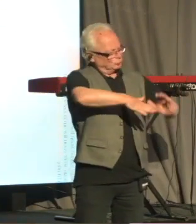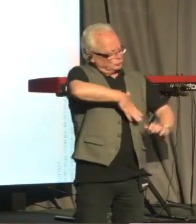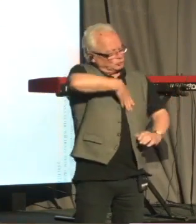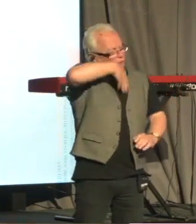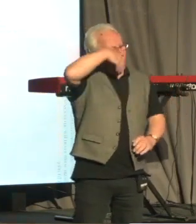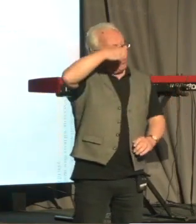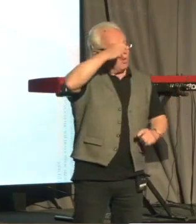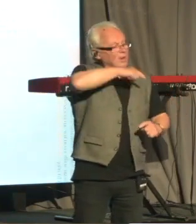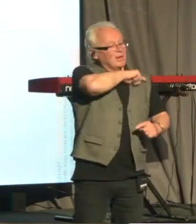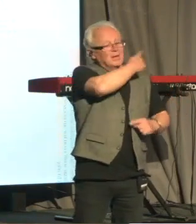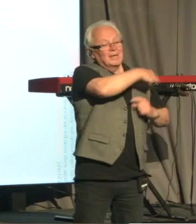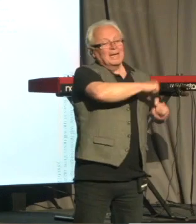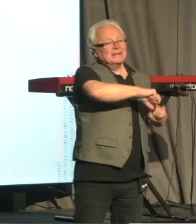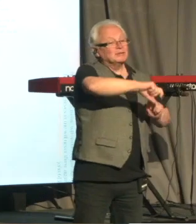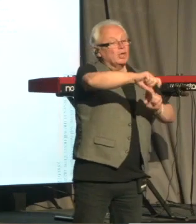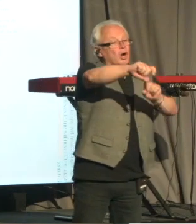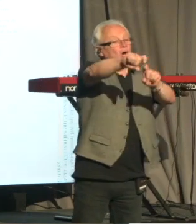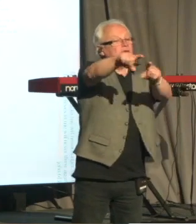eternal value.